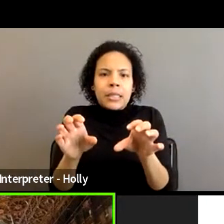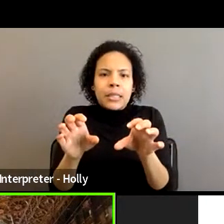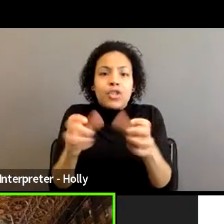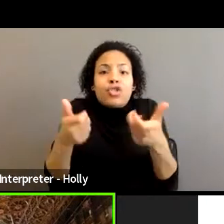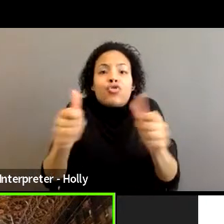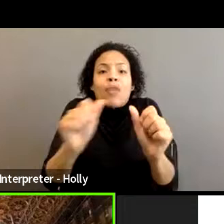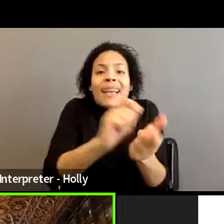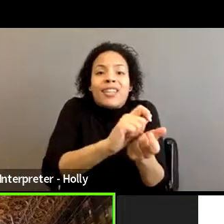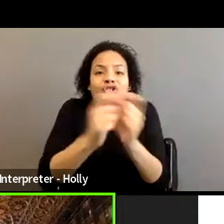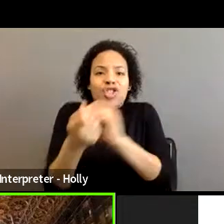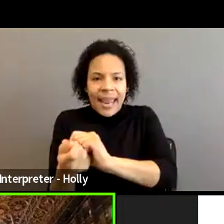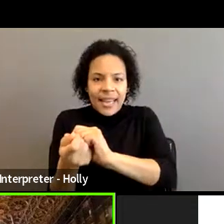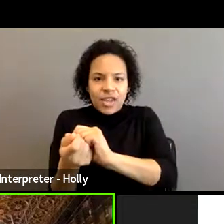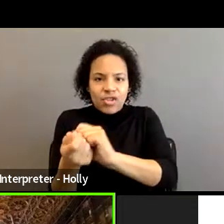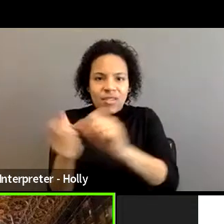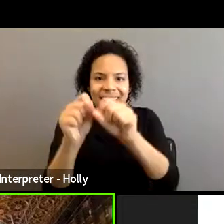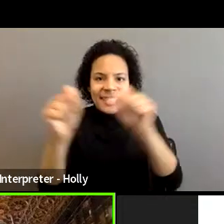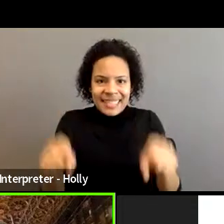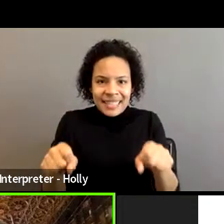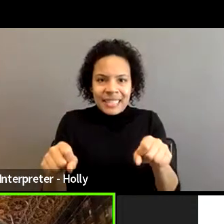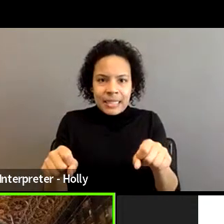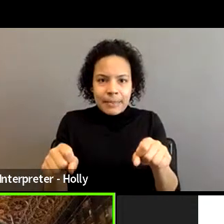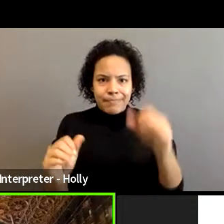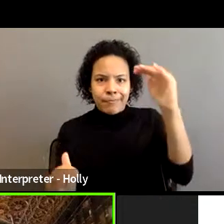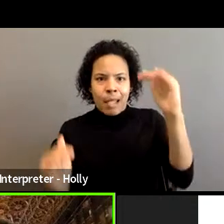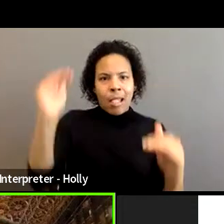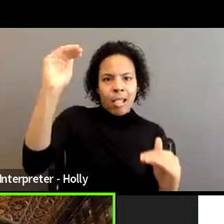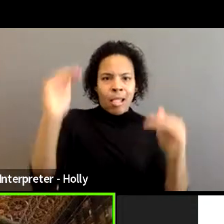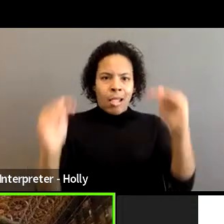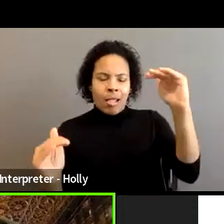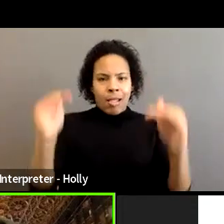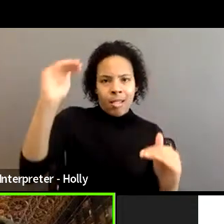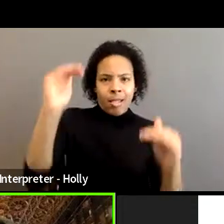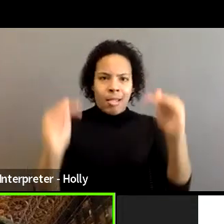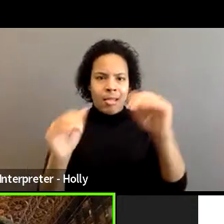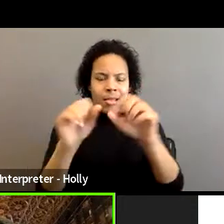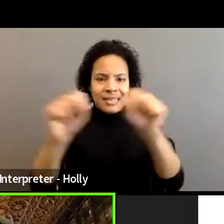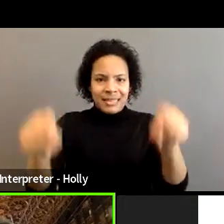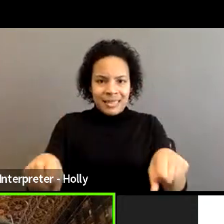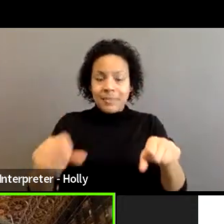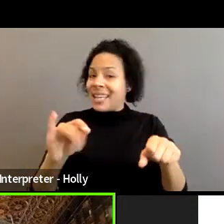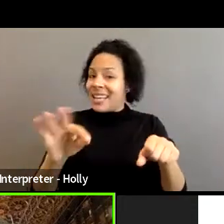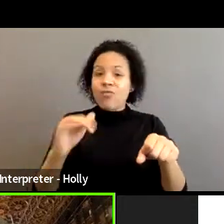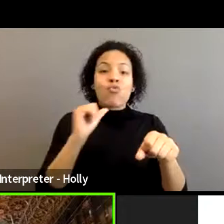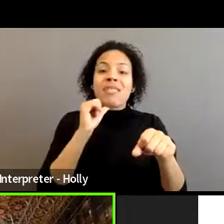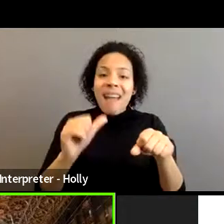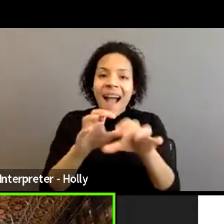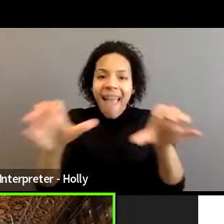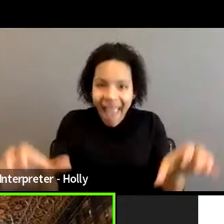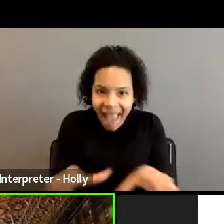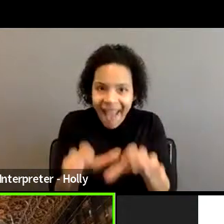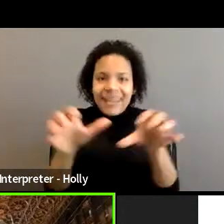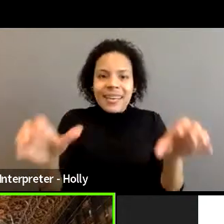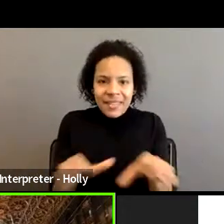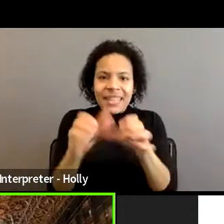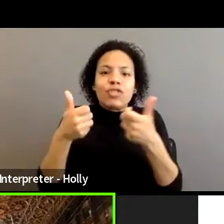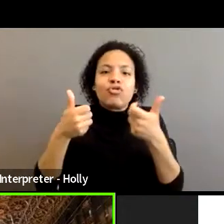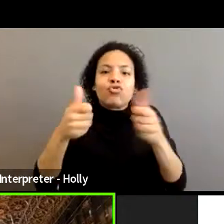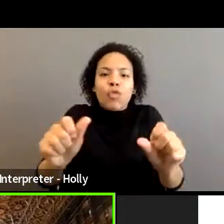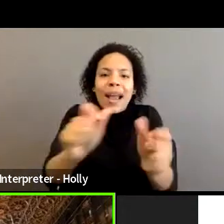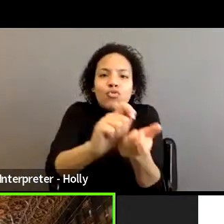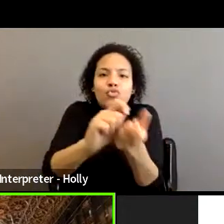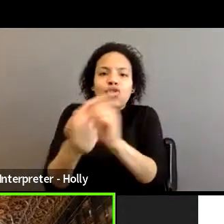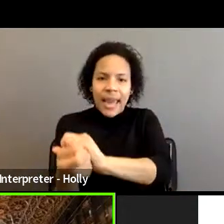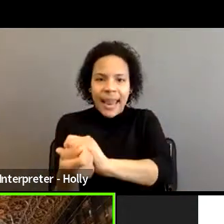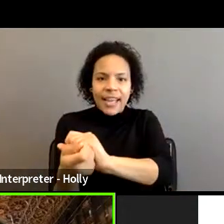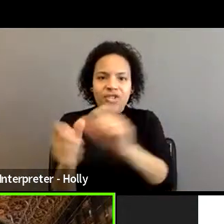mentioned, all institutions are about that recruitment. But if we're not actively doing something to make systemic changes in our